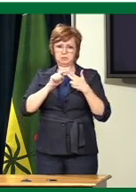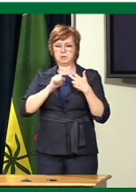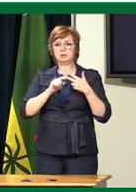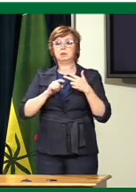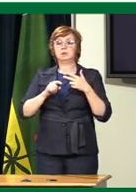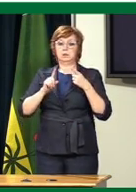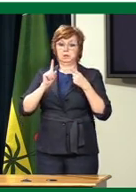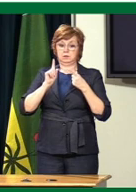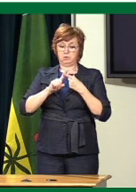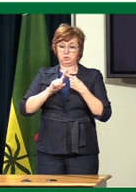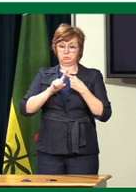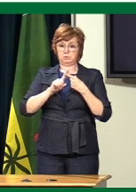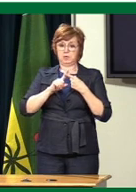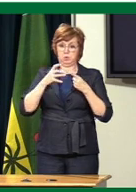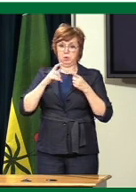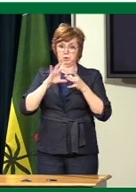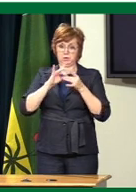any information about